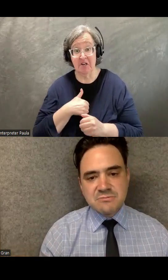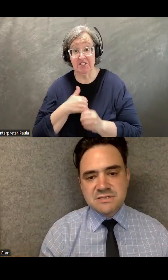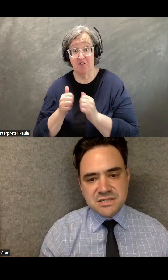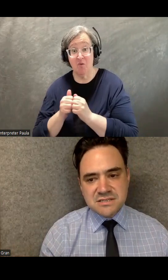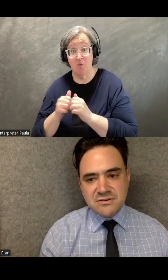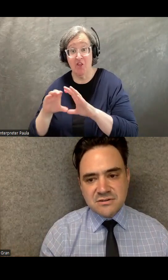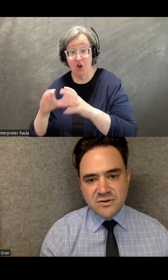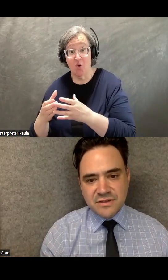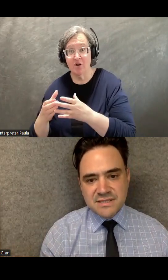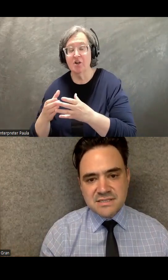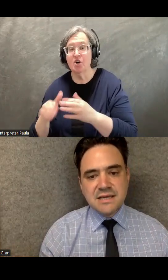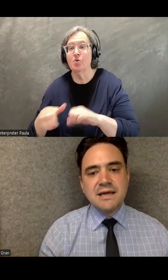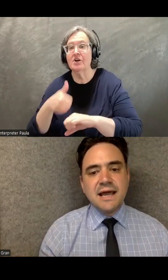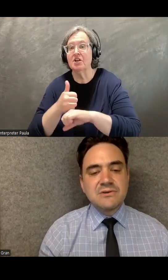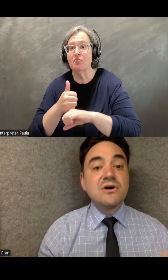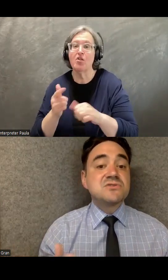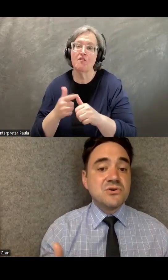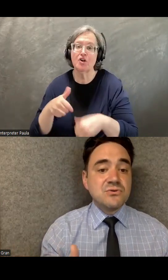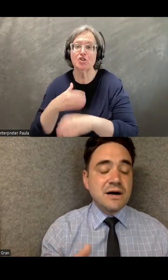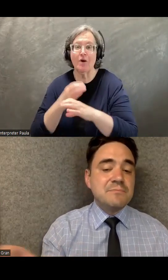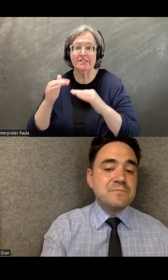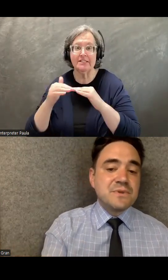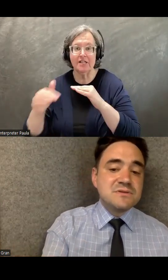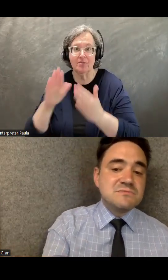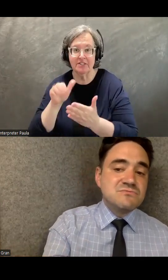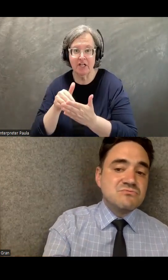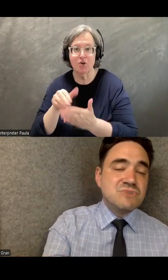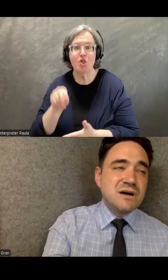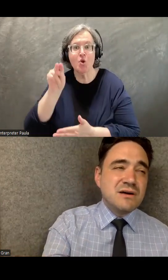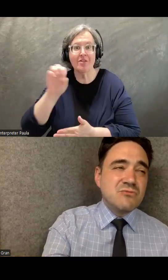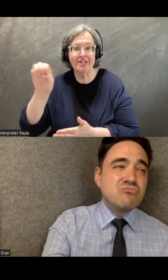Crisis Stabilization Center in the Northeast, and also